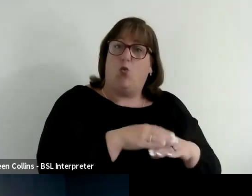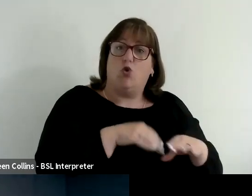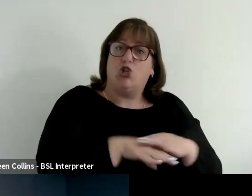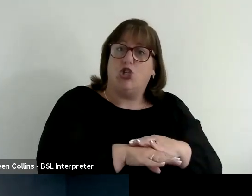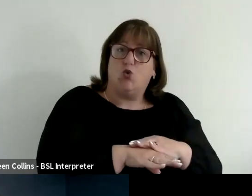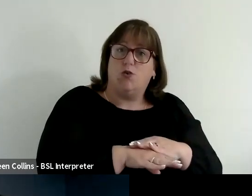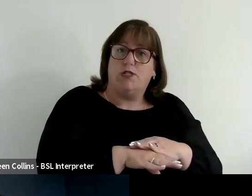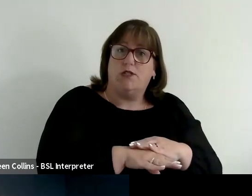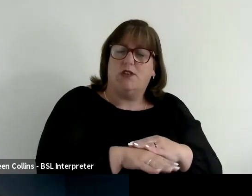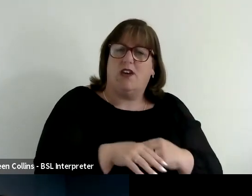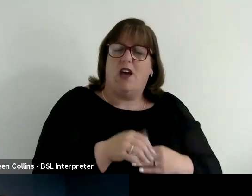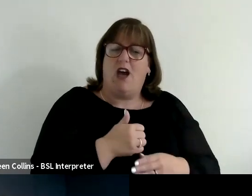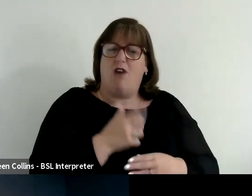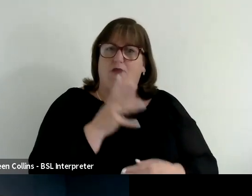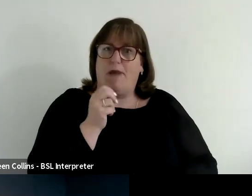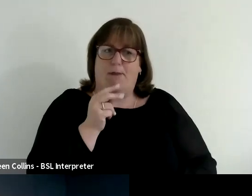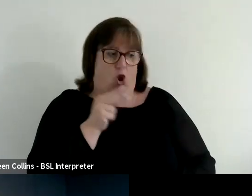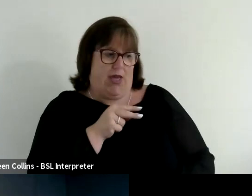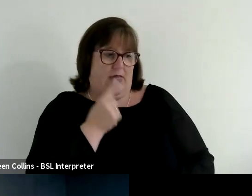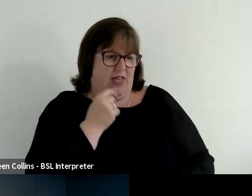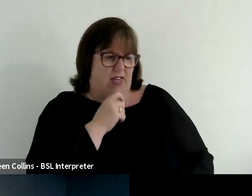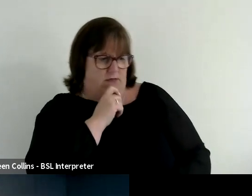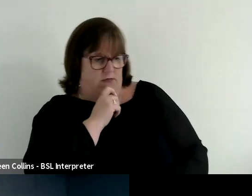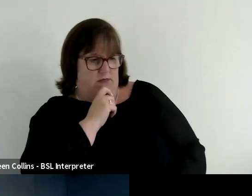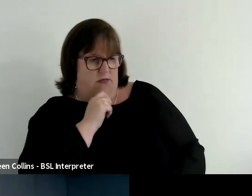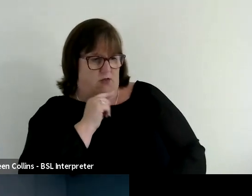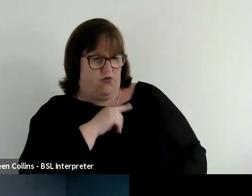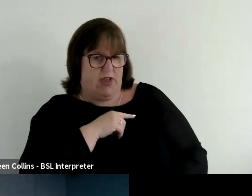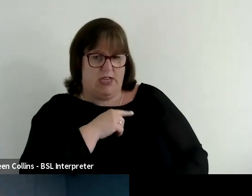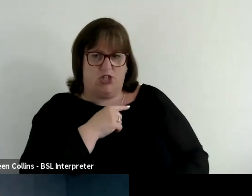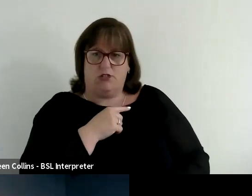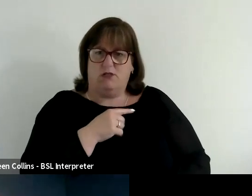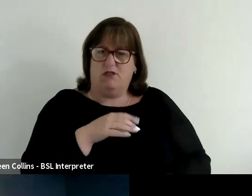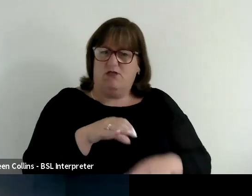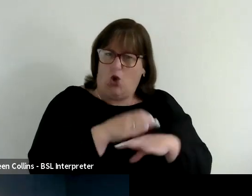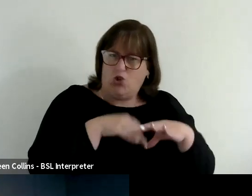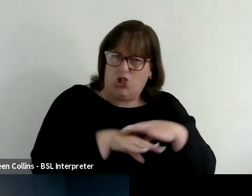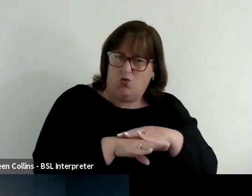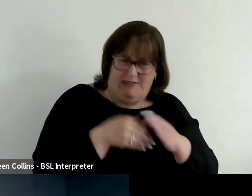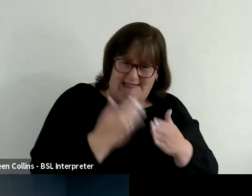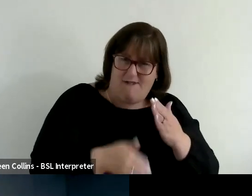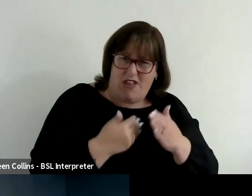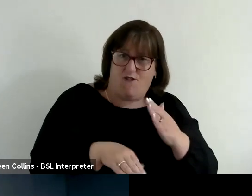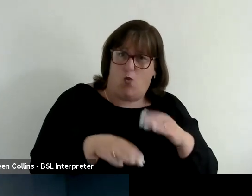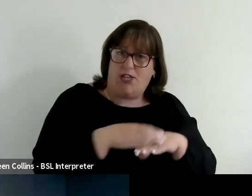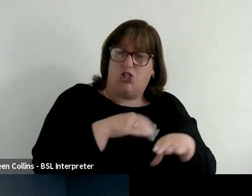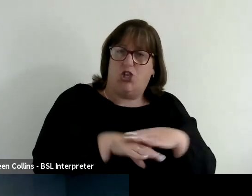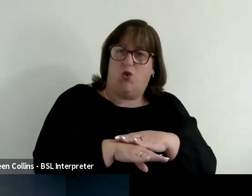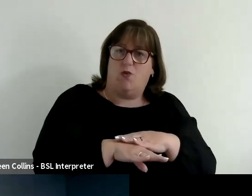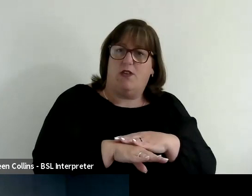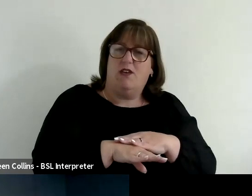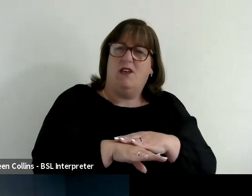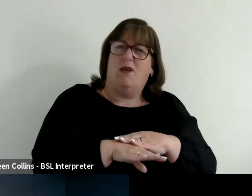that's just how he wants to be at work. And I thought that was wonderful. So people's personalities